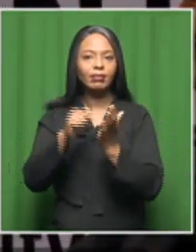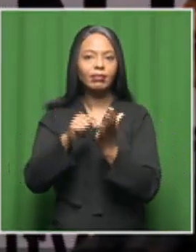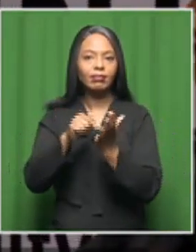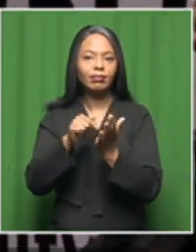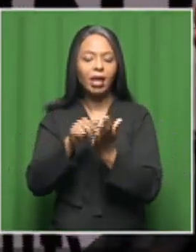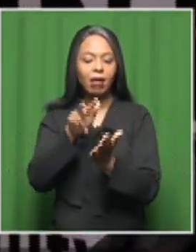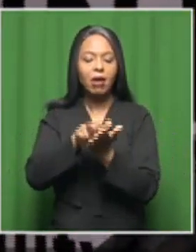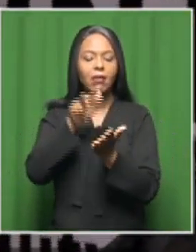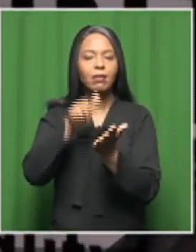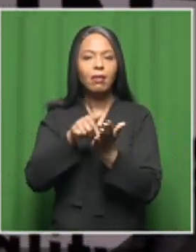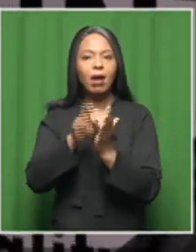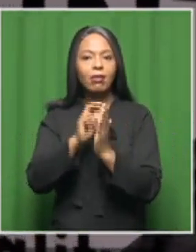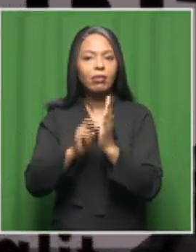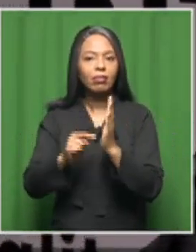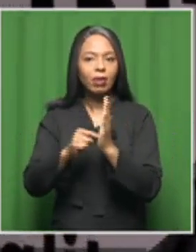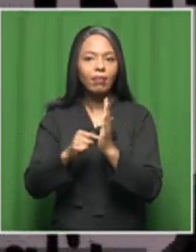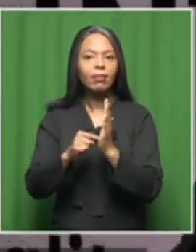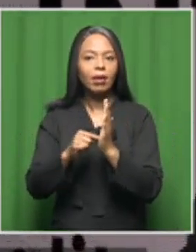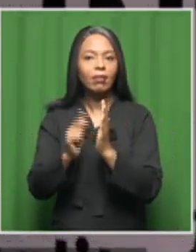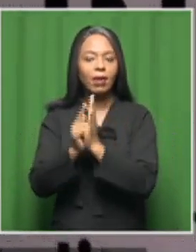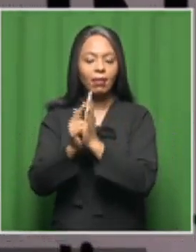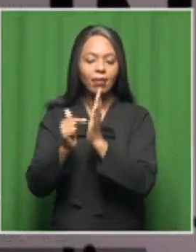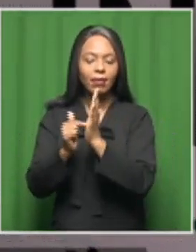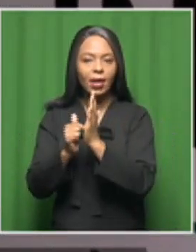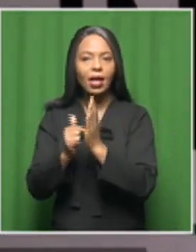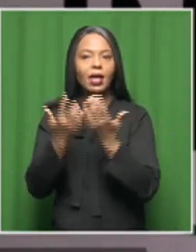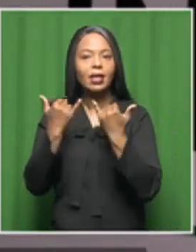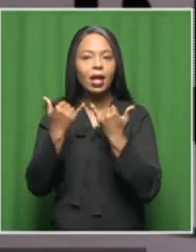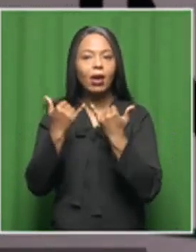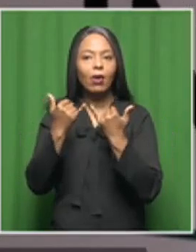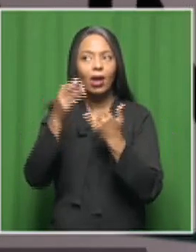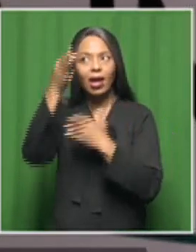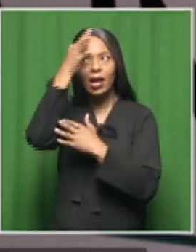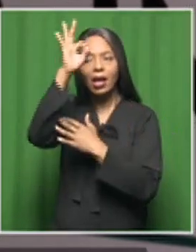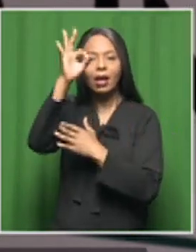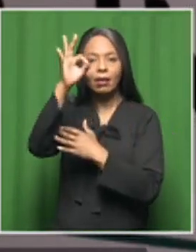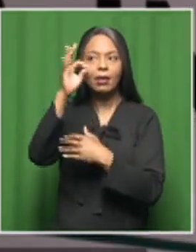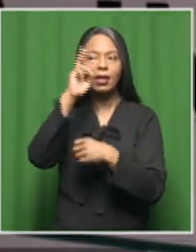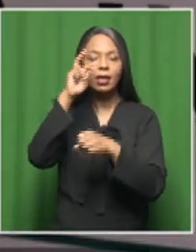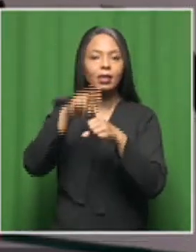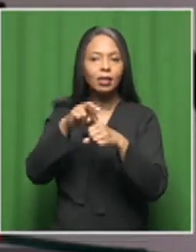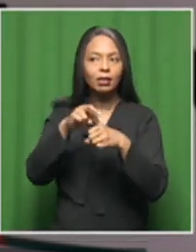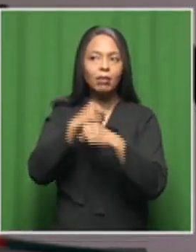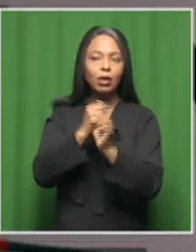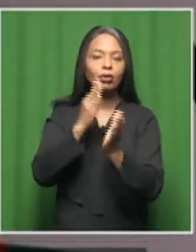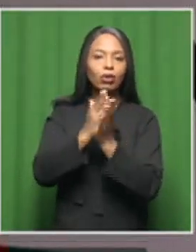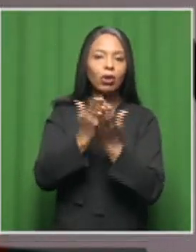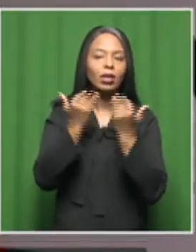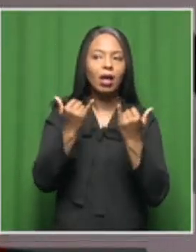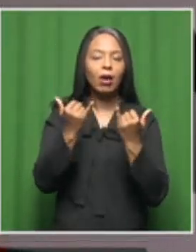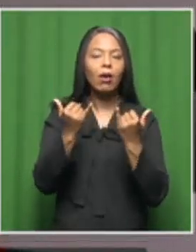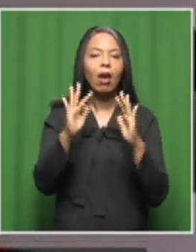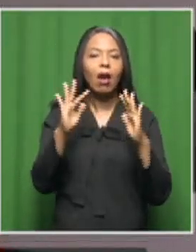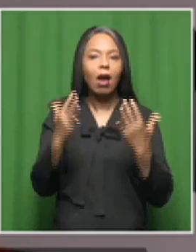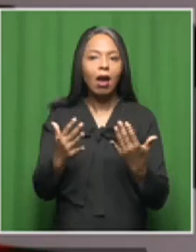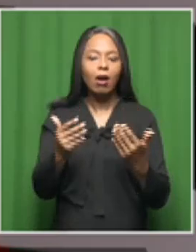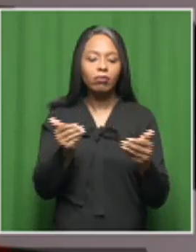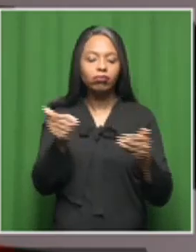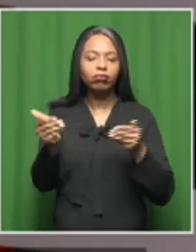talk about ways in which states must be guided on how they need to deal with the issue of platform